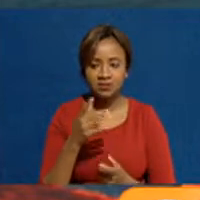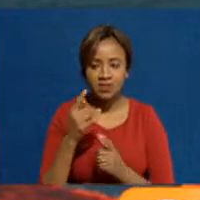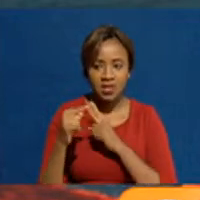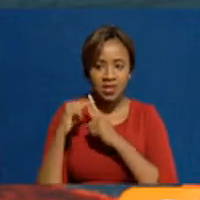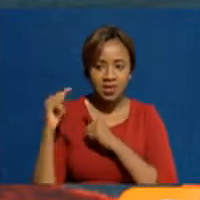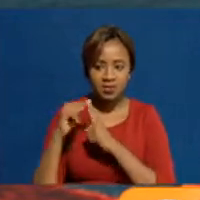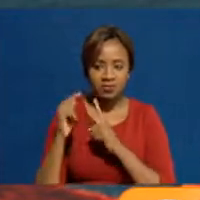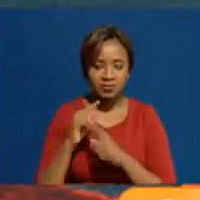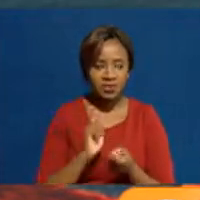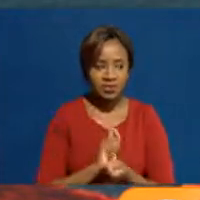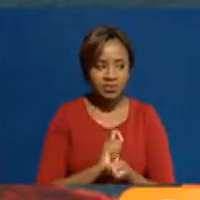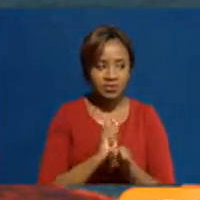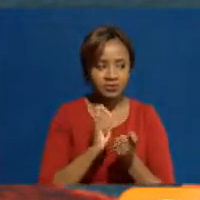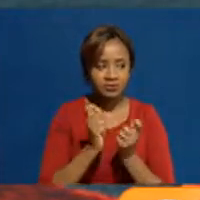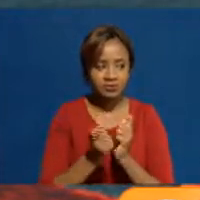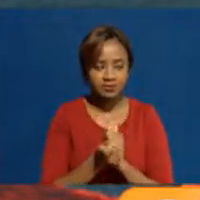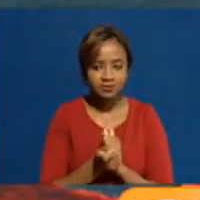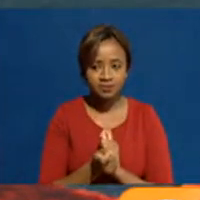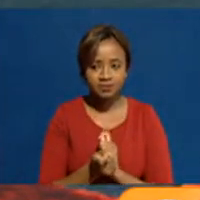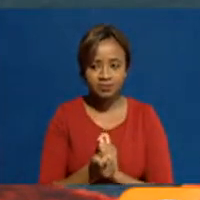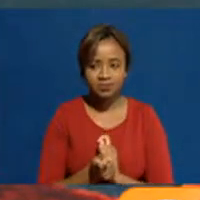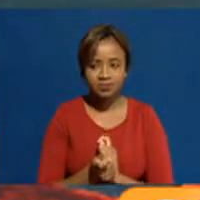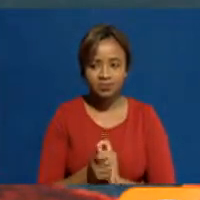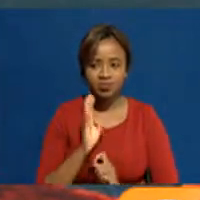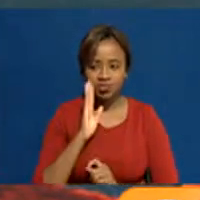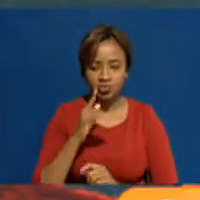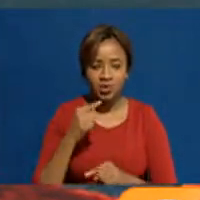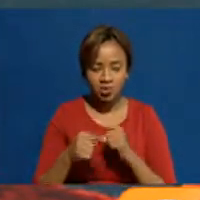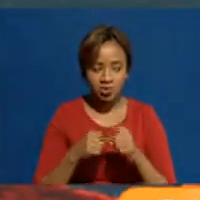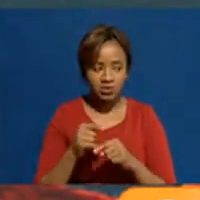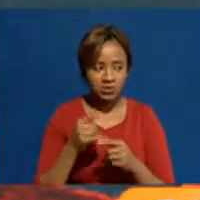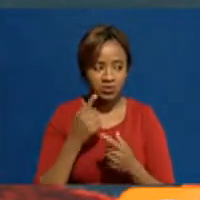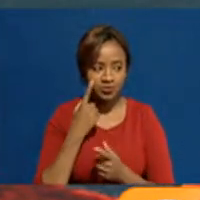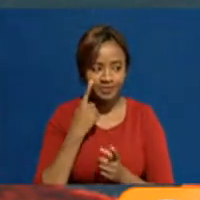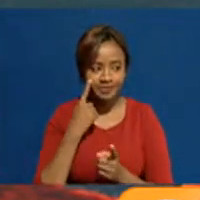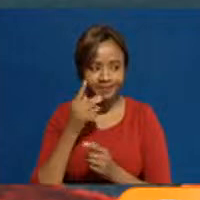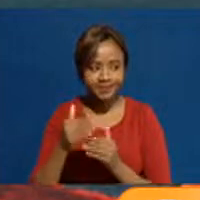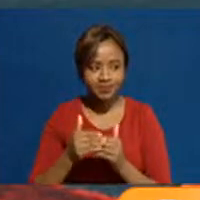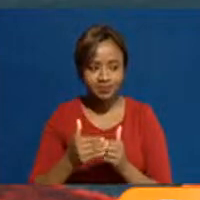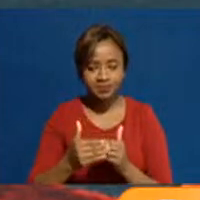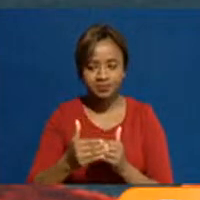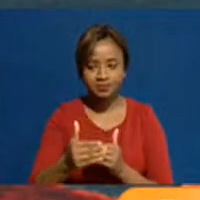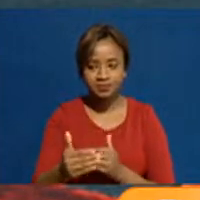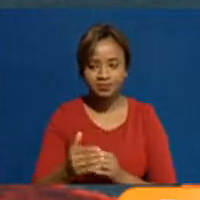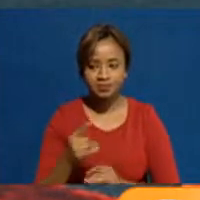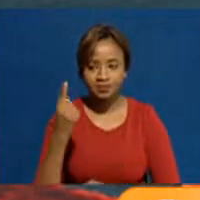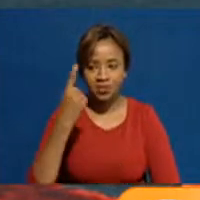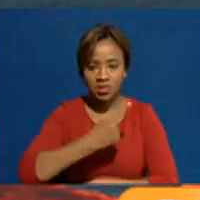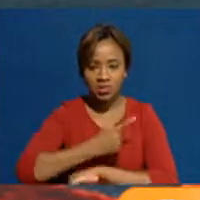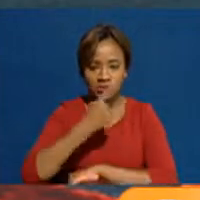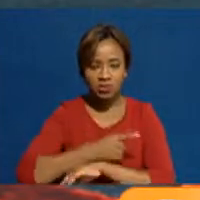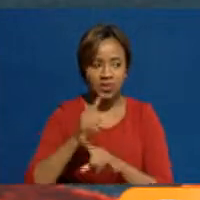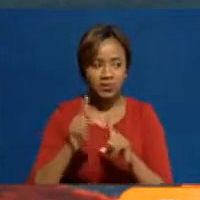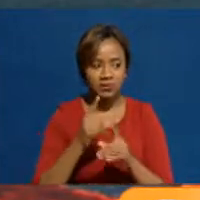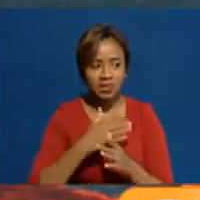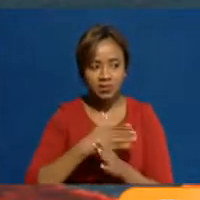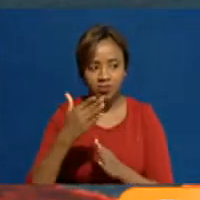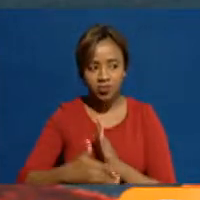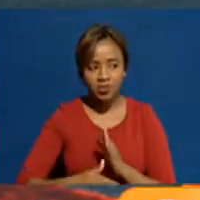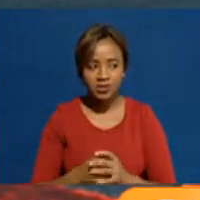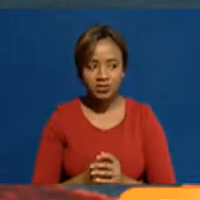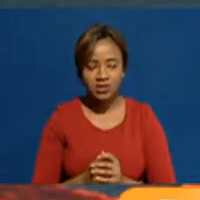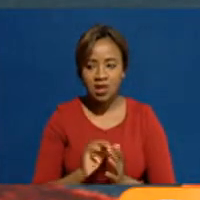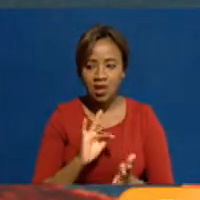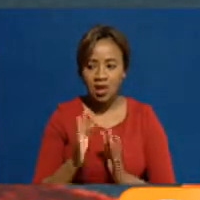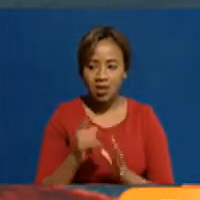JSS, but that's something we'll be following over the next couple of days and weeks in terms of how those students